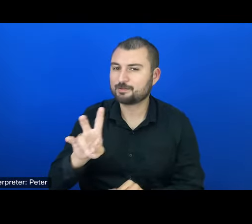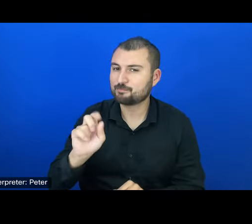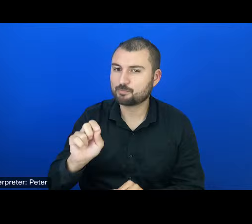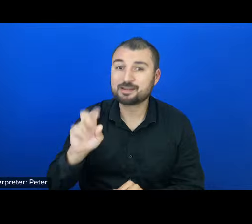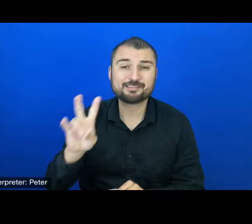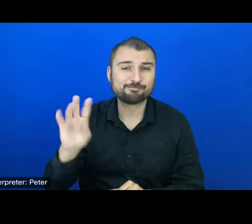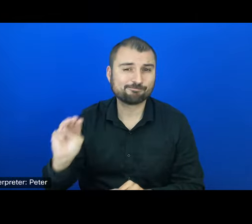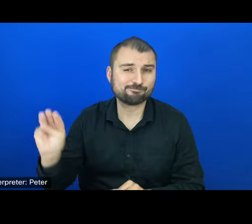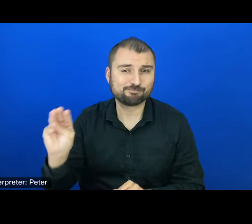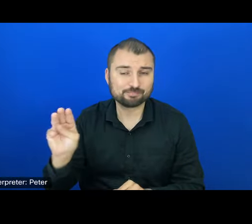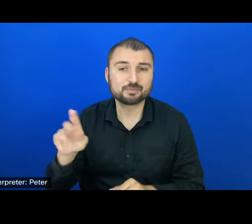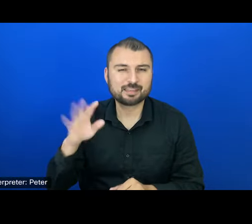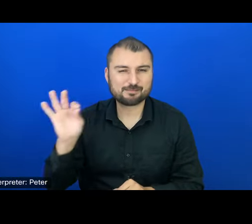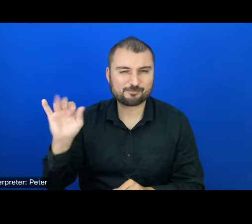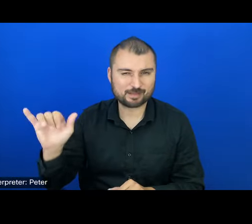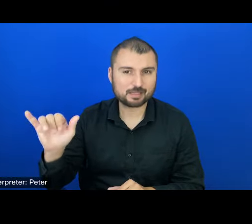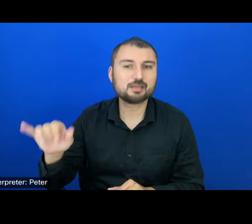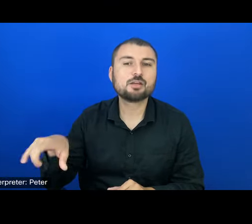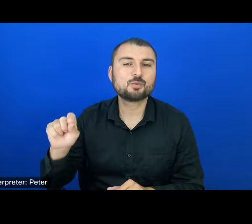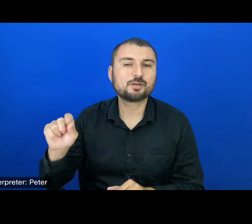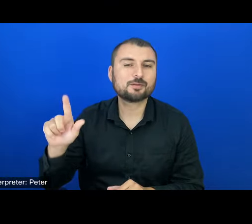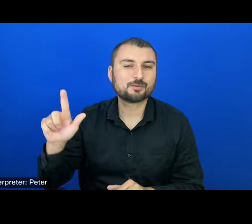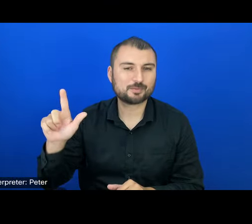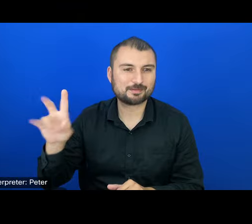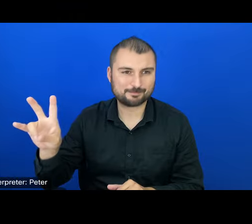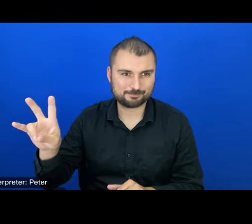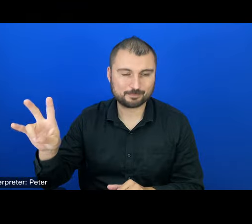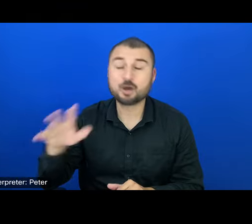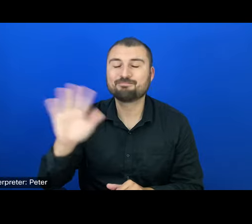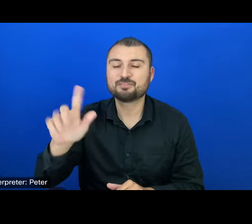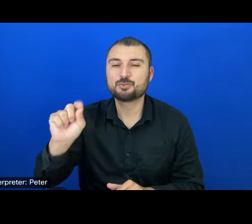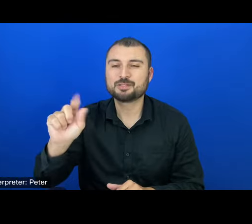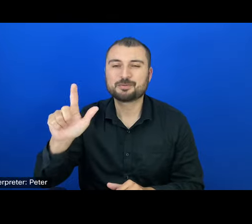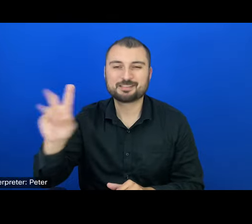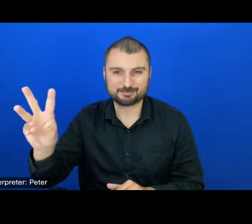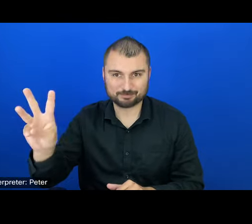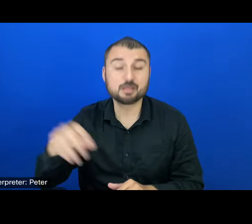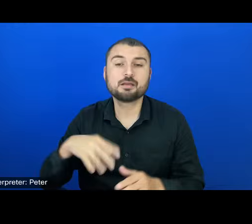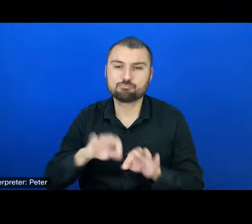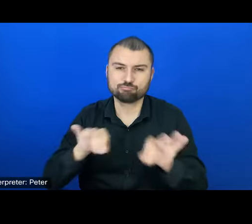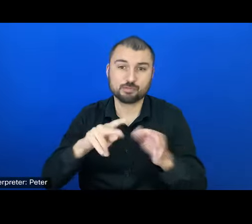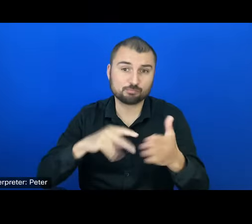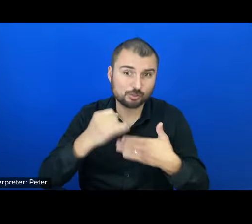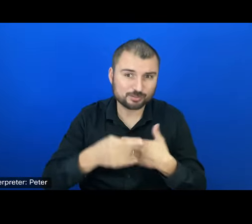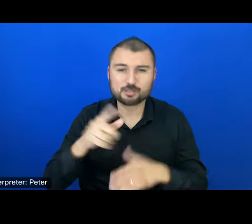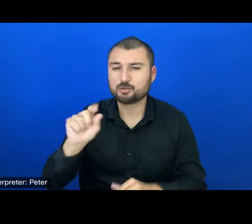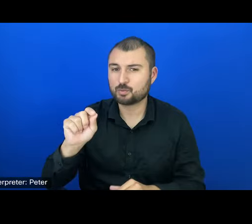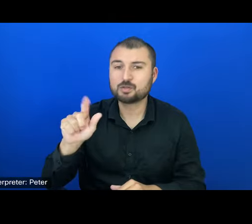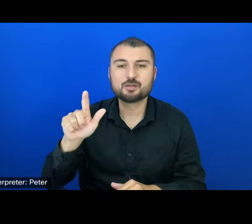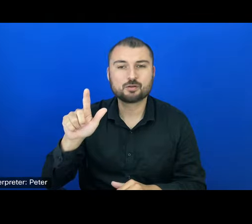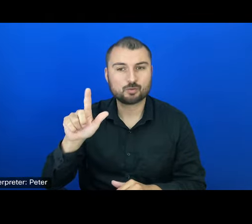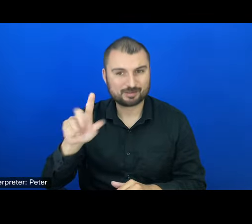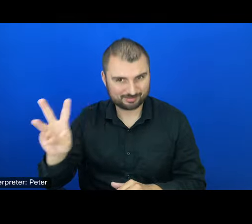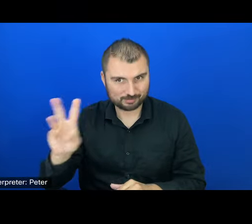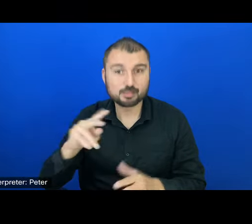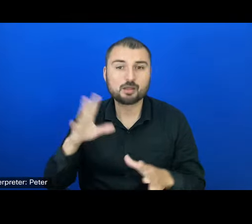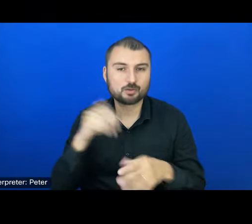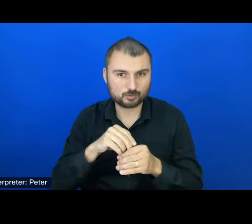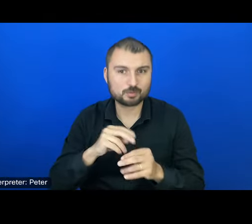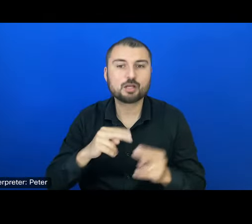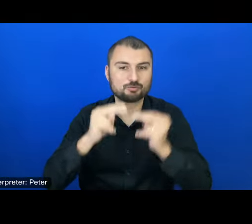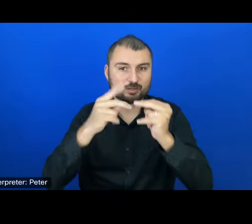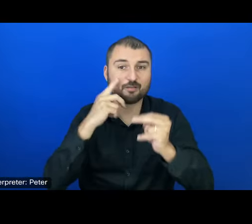$27.7 million in FY 2026. So significant projects in FY 26 include construction of a